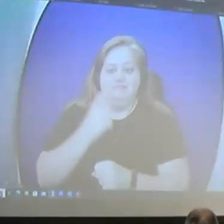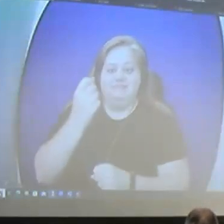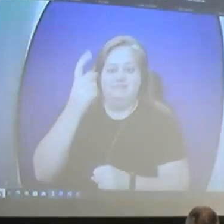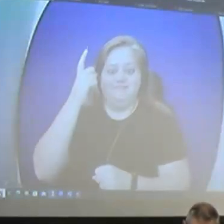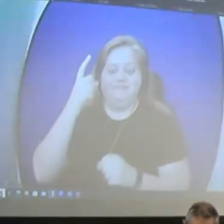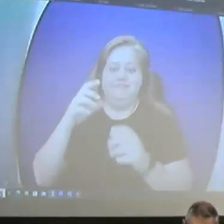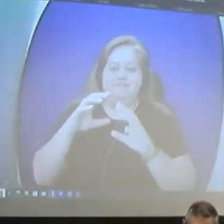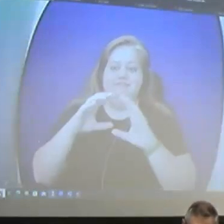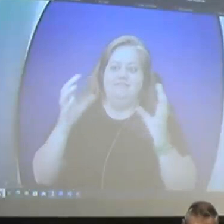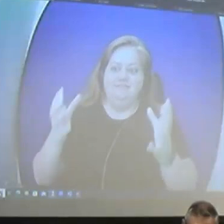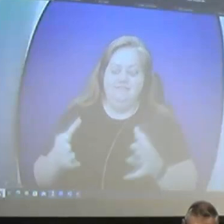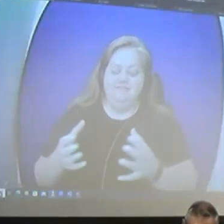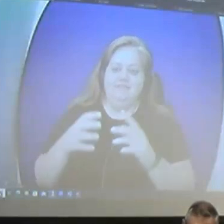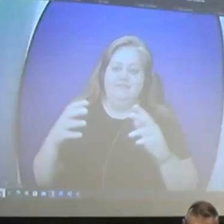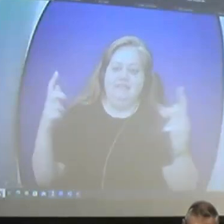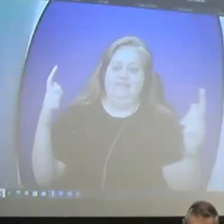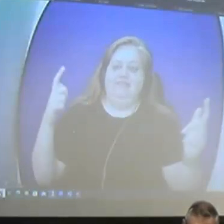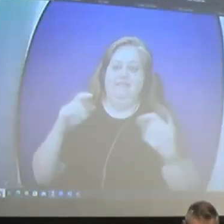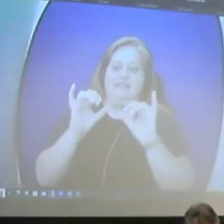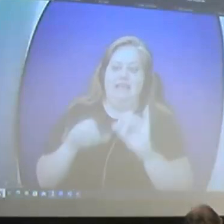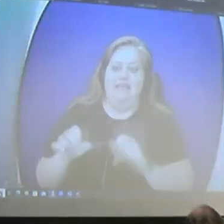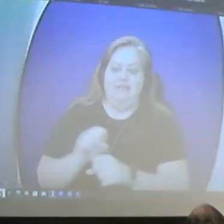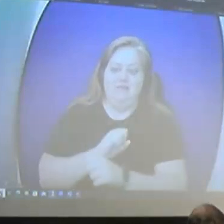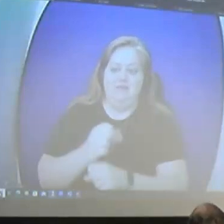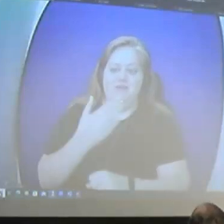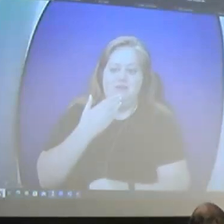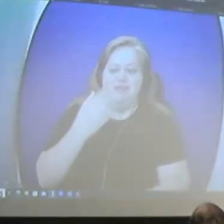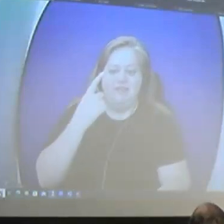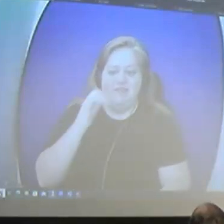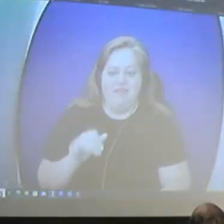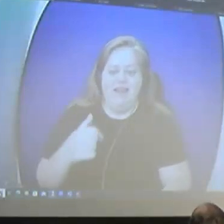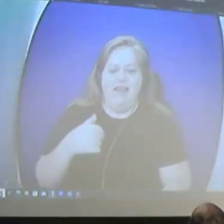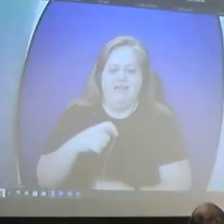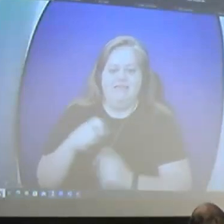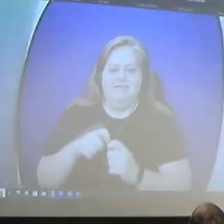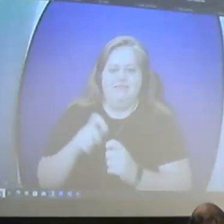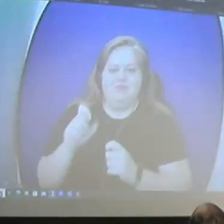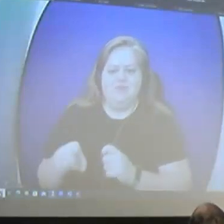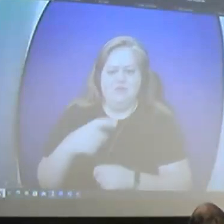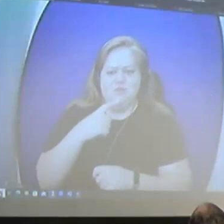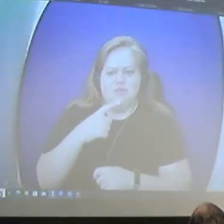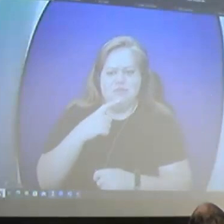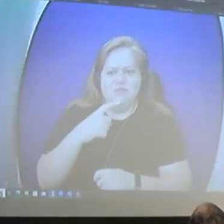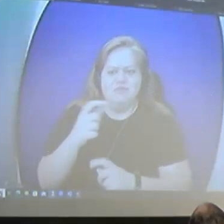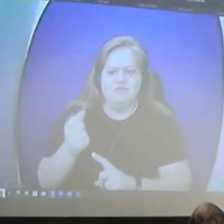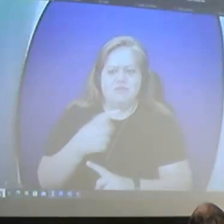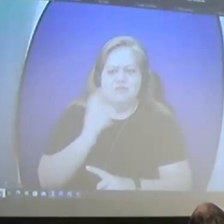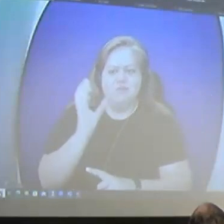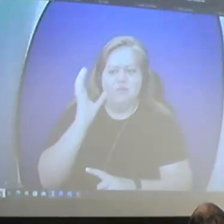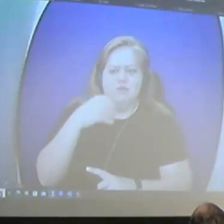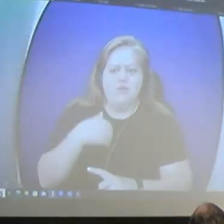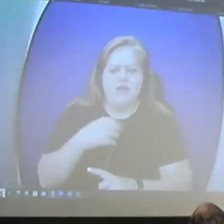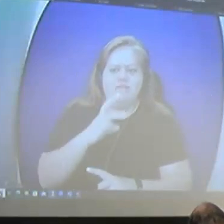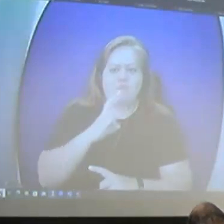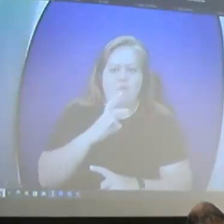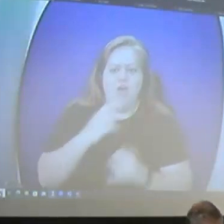we're doing. So thank you for that. And I had a specific question. Was it an anomaly to have a water line running through a sewer,